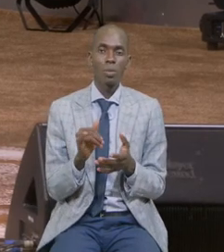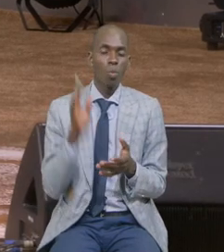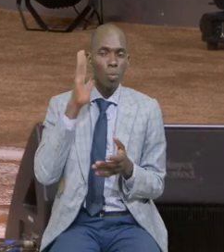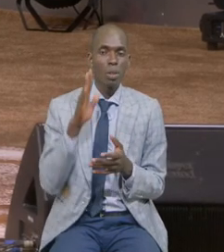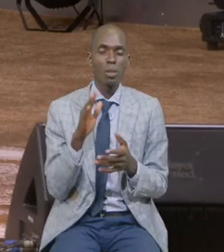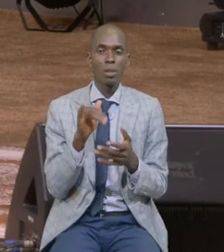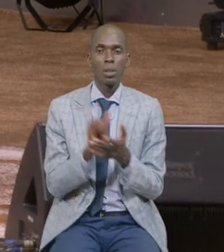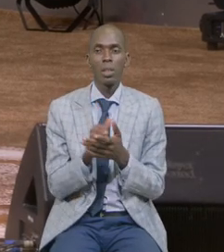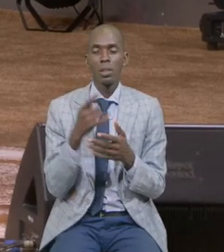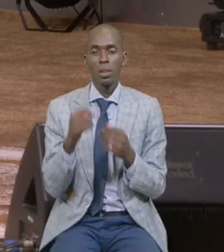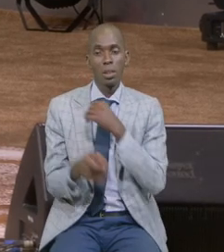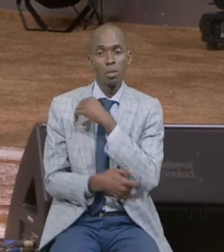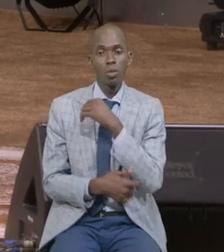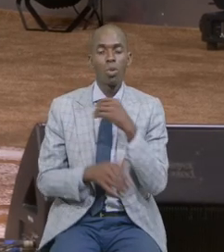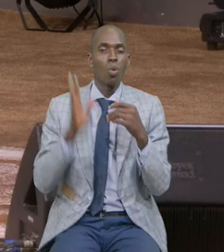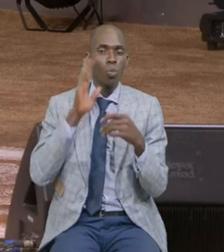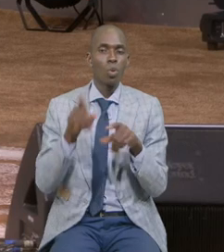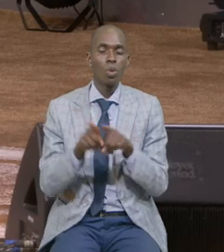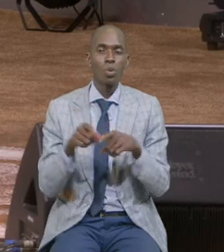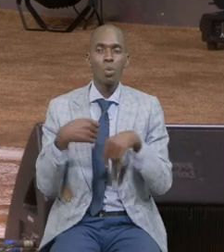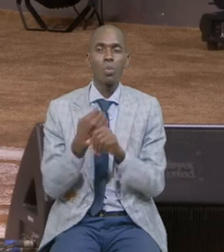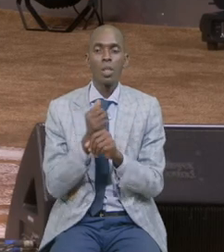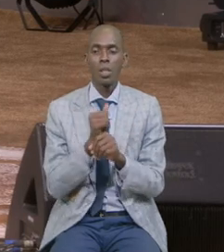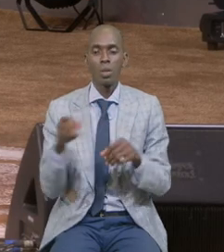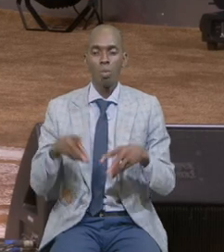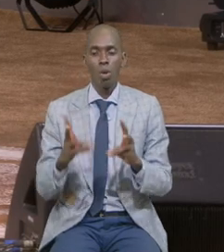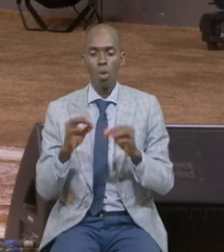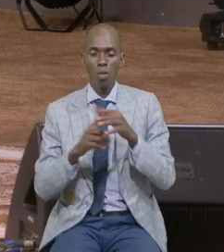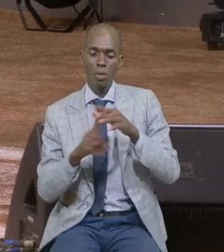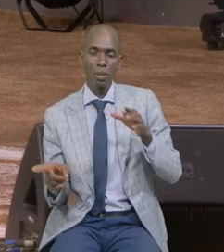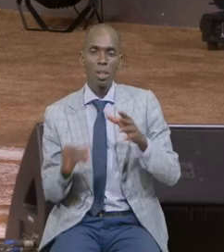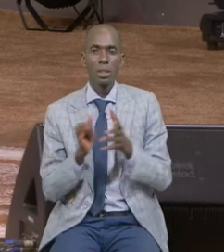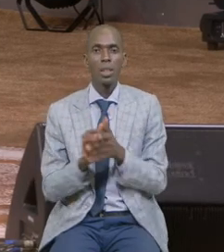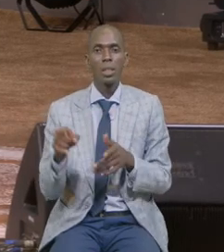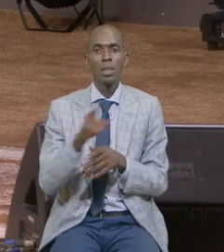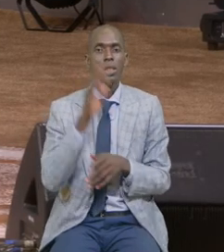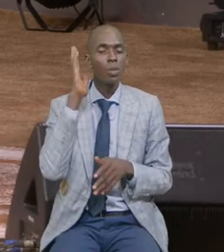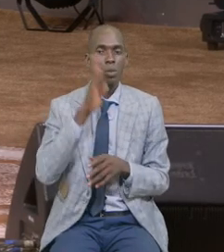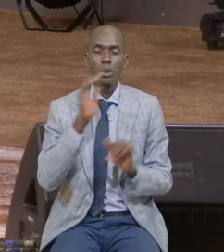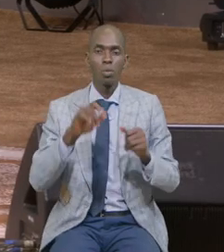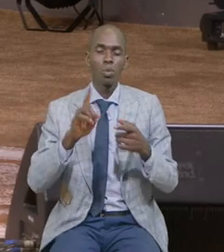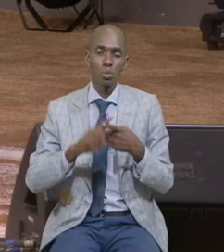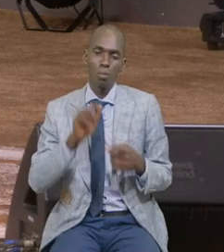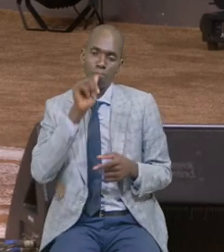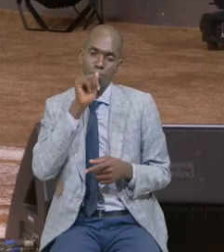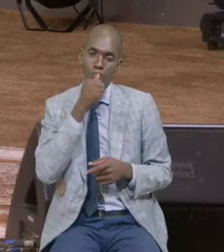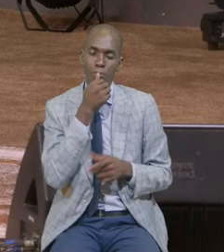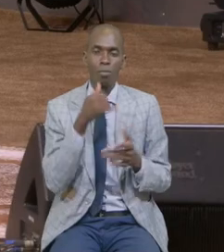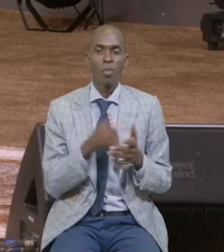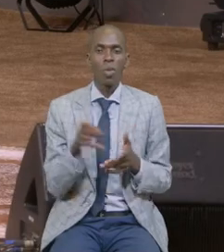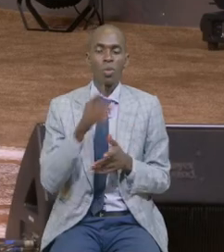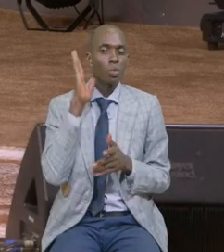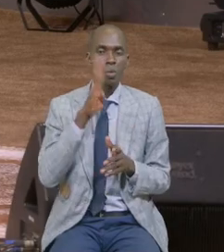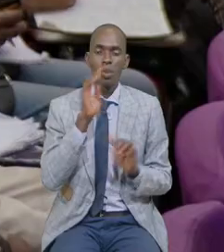a way to escape, that ye may be able to bear it. Able to bear